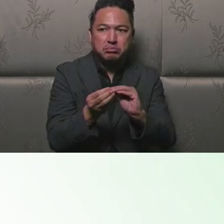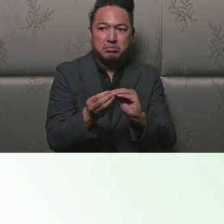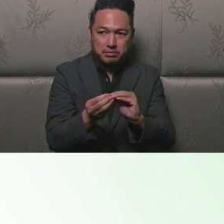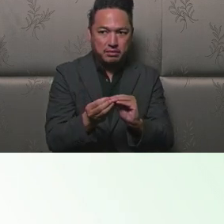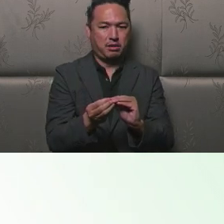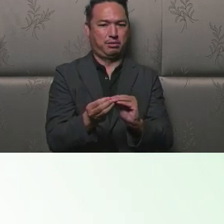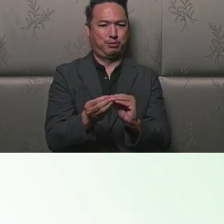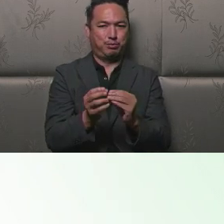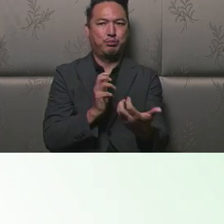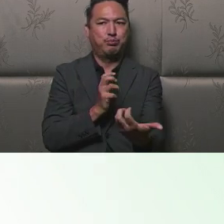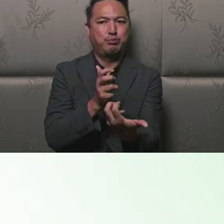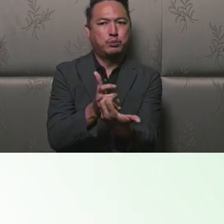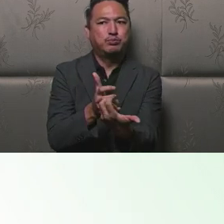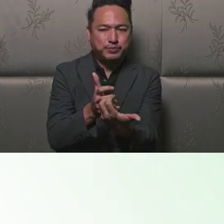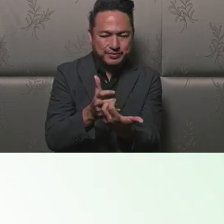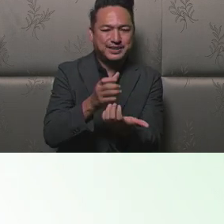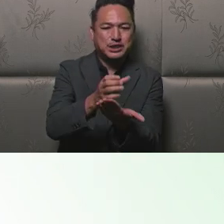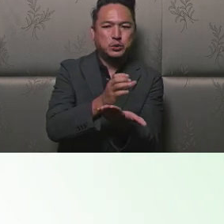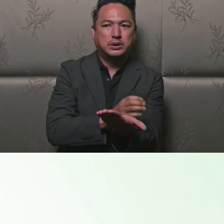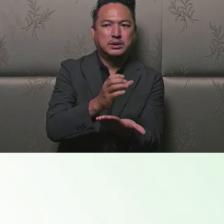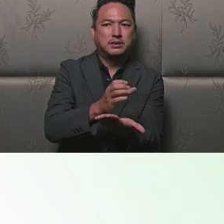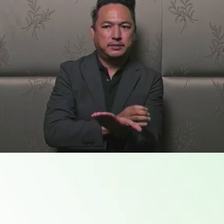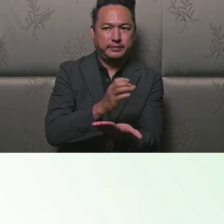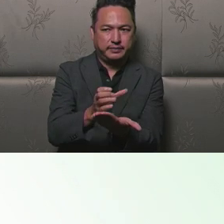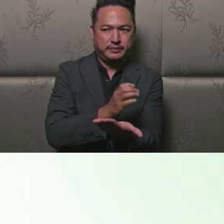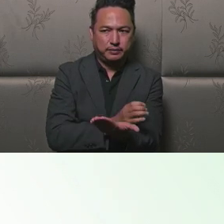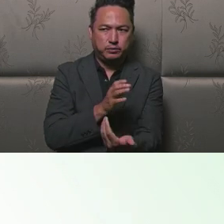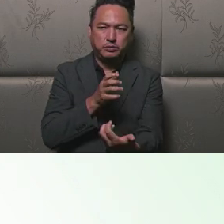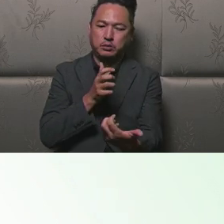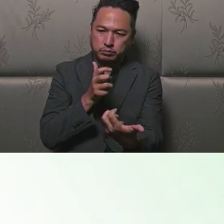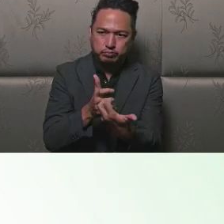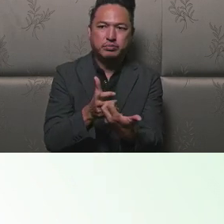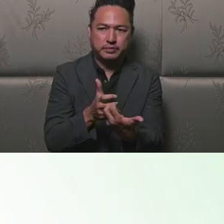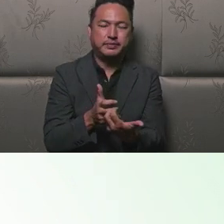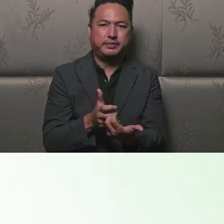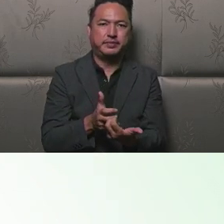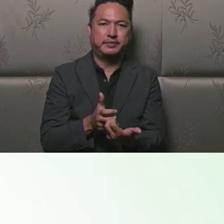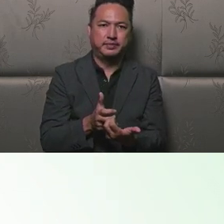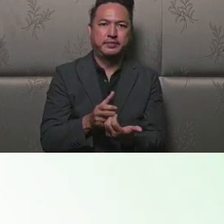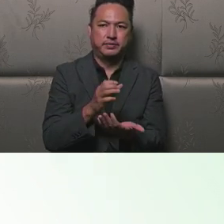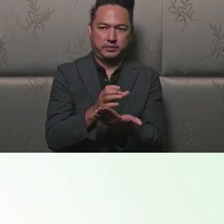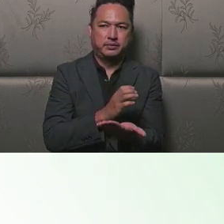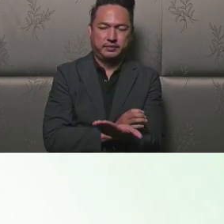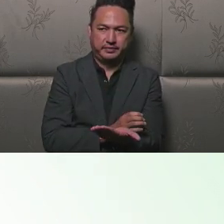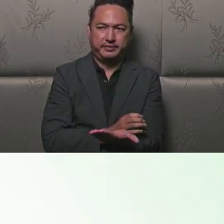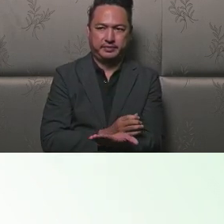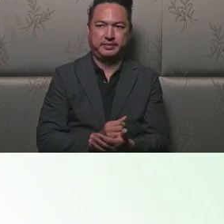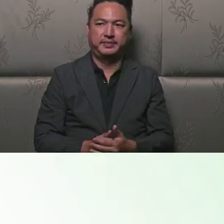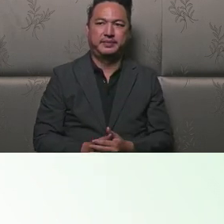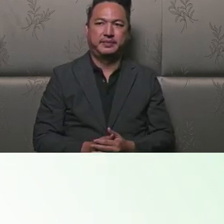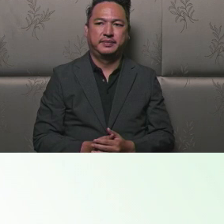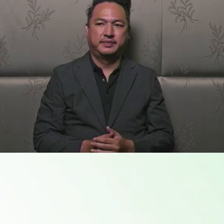these credits accumulated into a degree, either associate or bachelor's, depending on your chosen